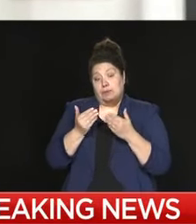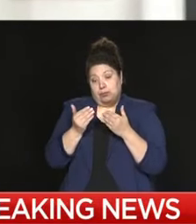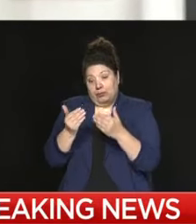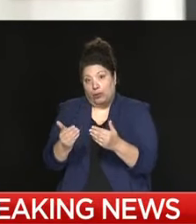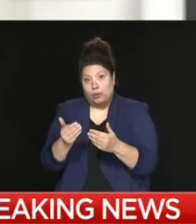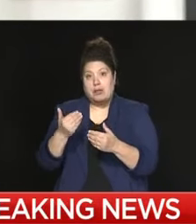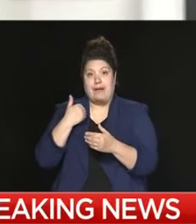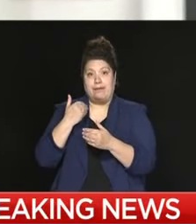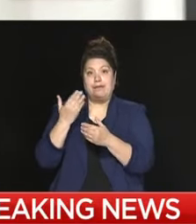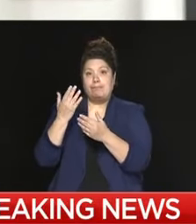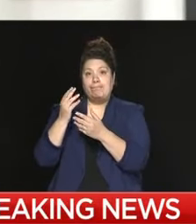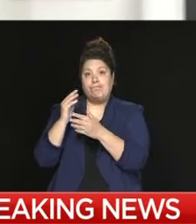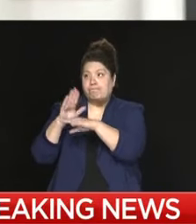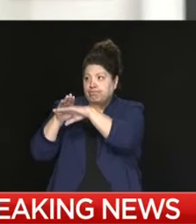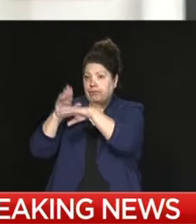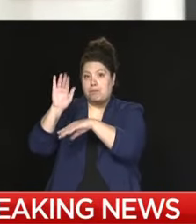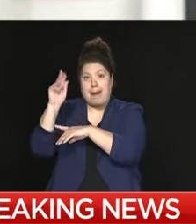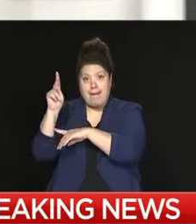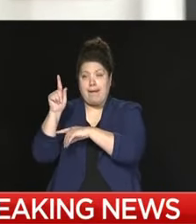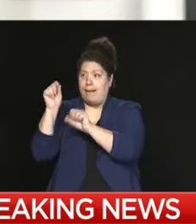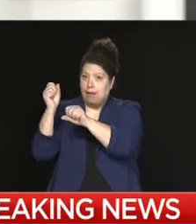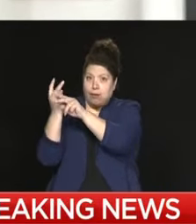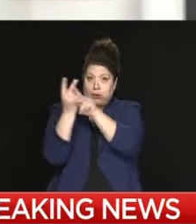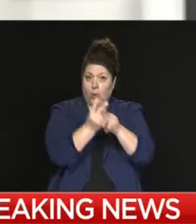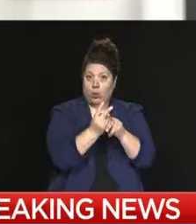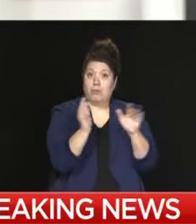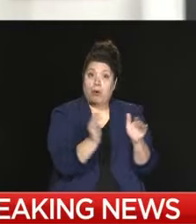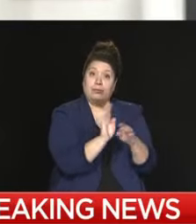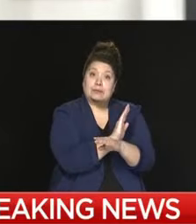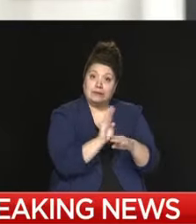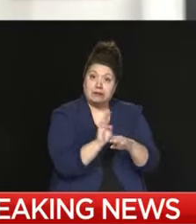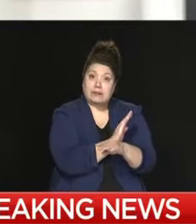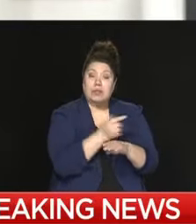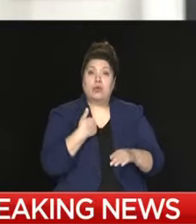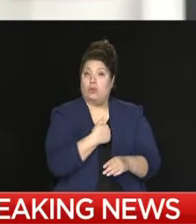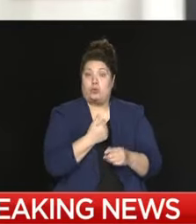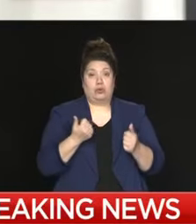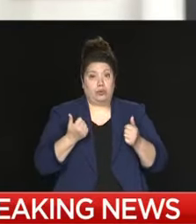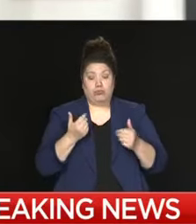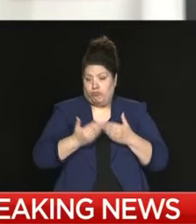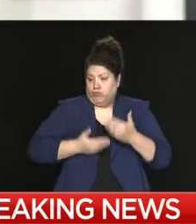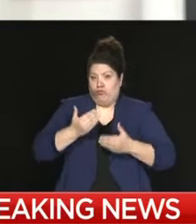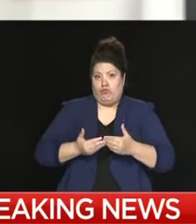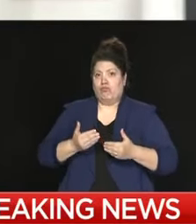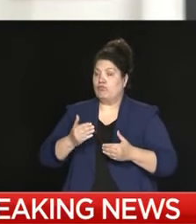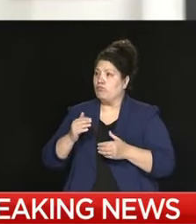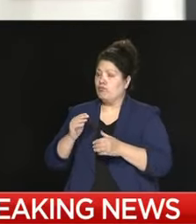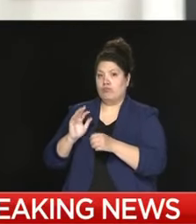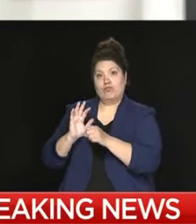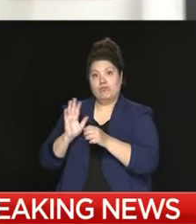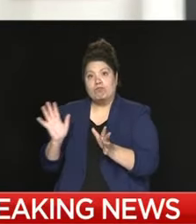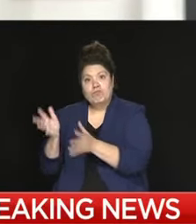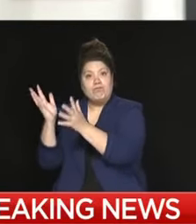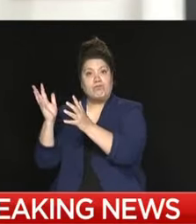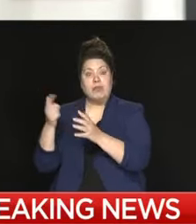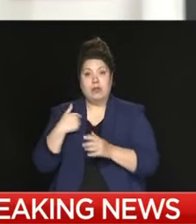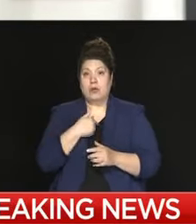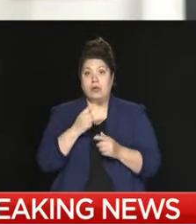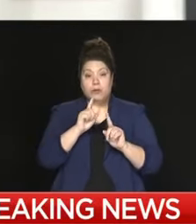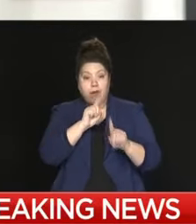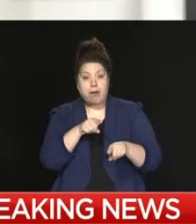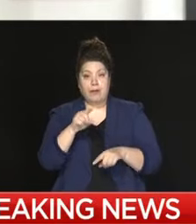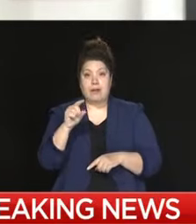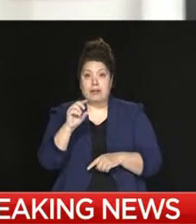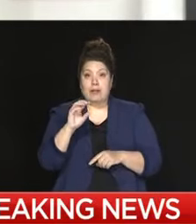for small businesses quite quickly. We tried to ensure that through the Canada Emergency Response Benefit